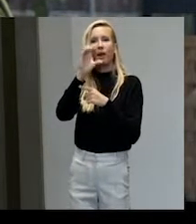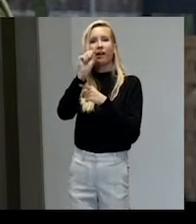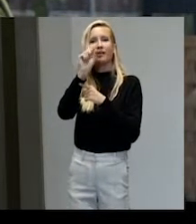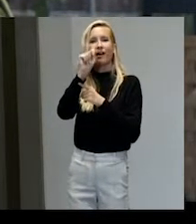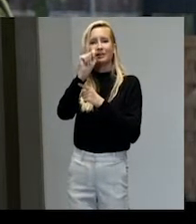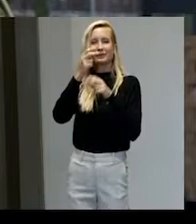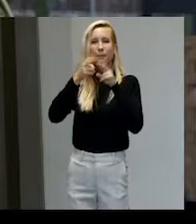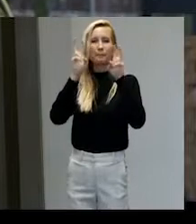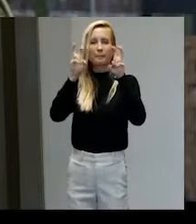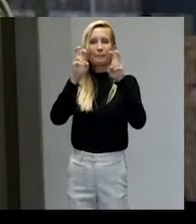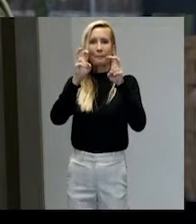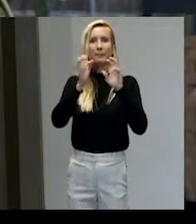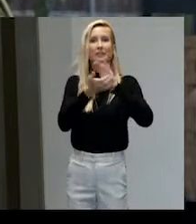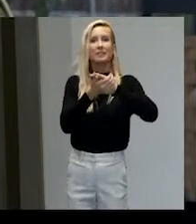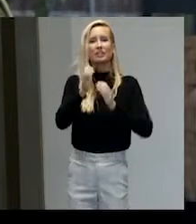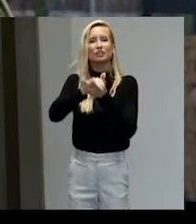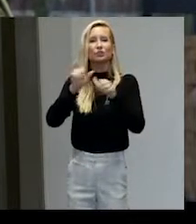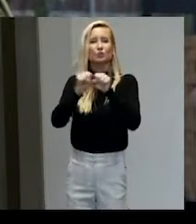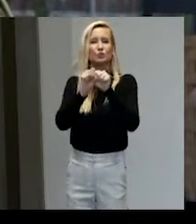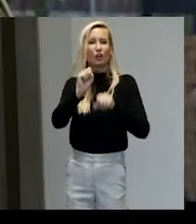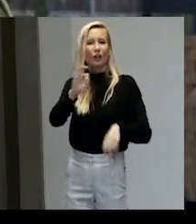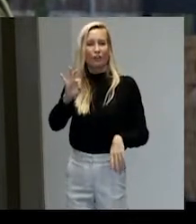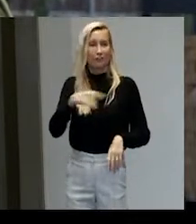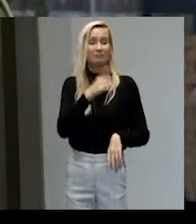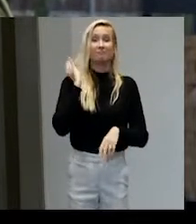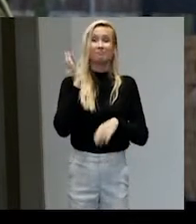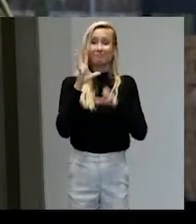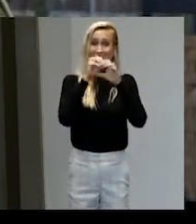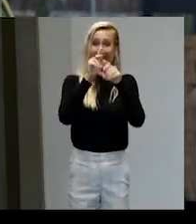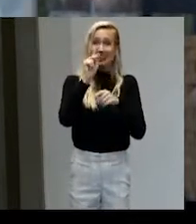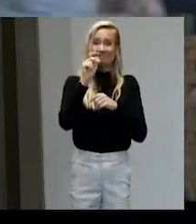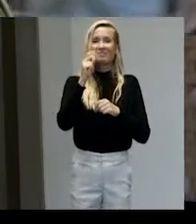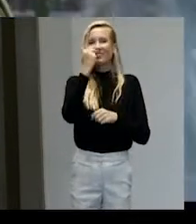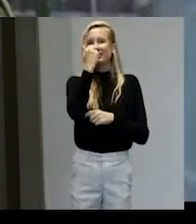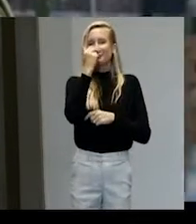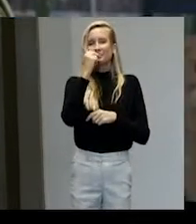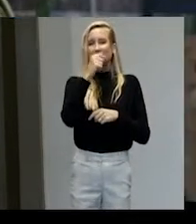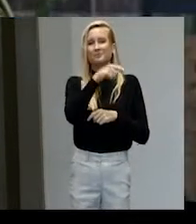in the NBC sitcom Undateable.